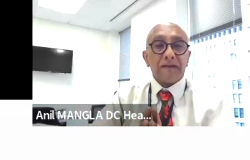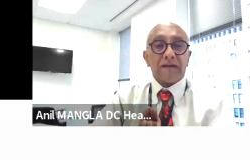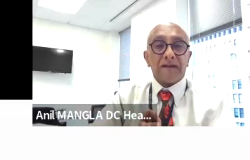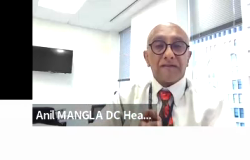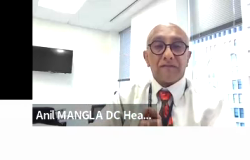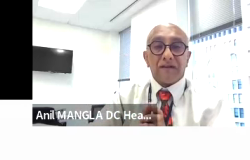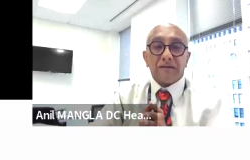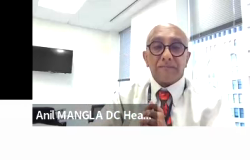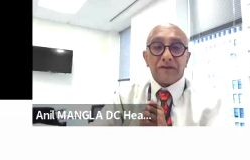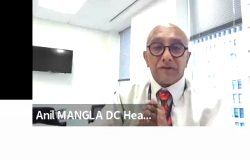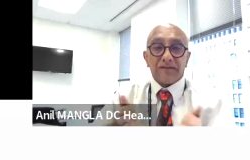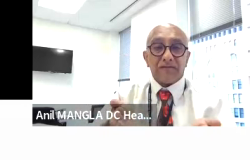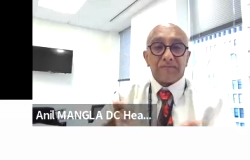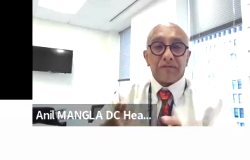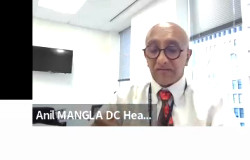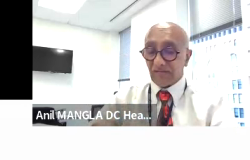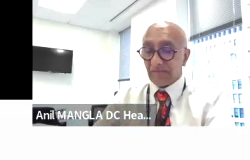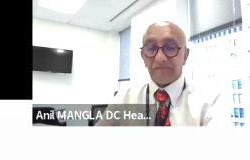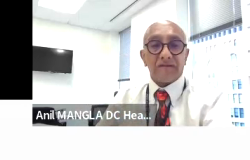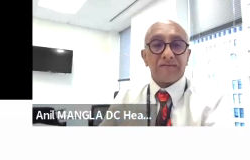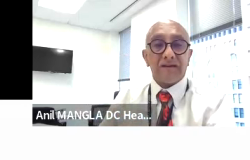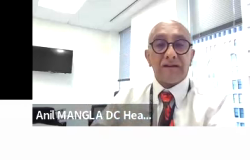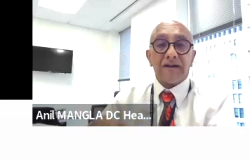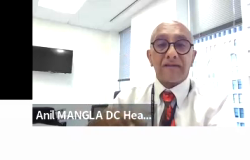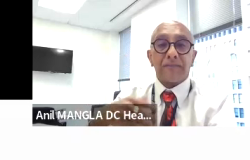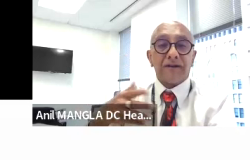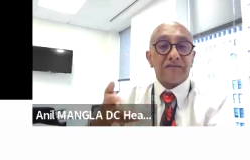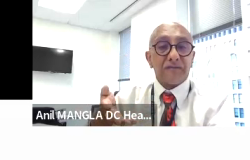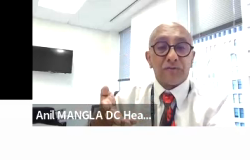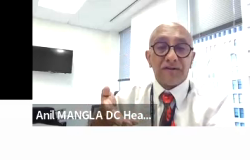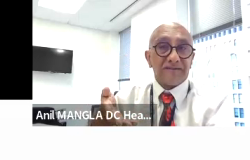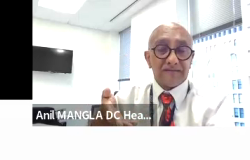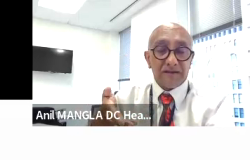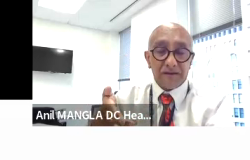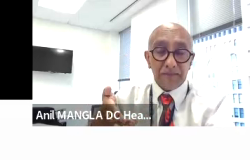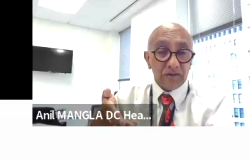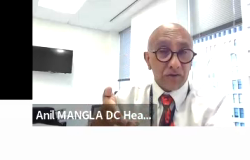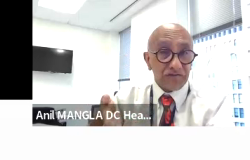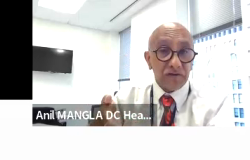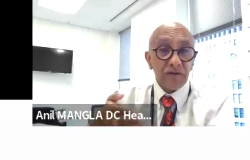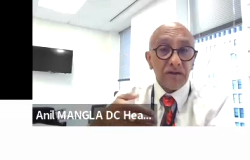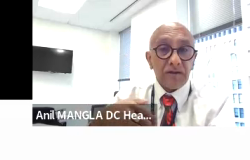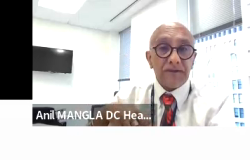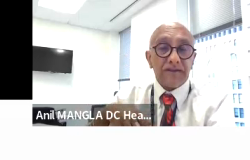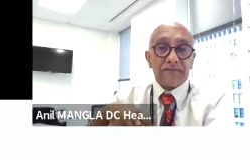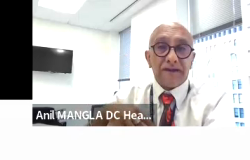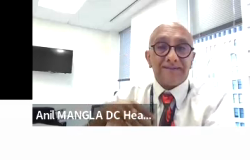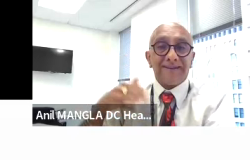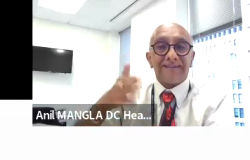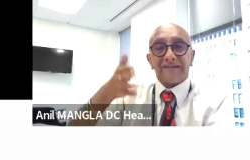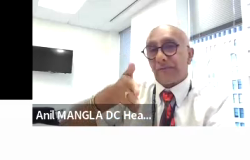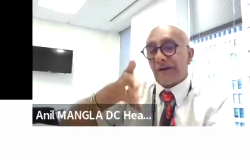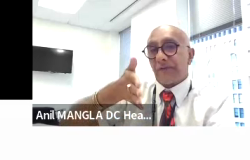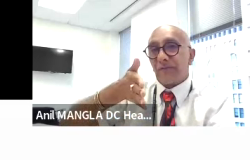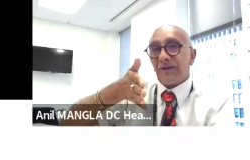respiratory and the respiratory symptoms. Other parts of the bodies may also be